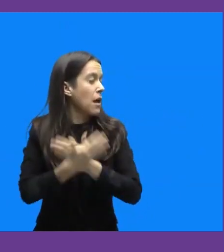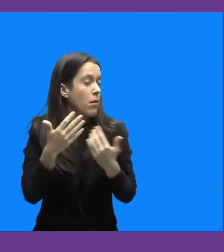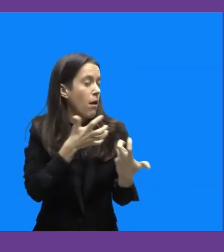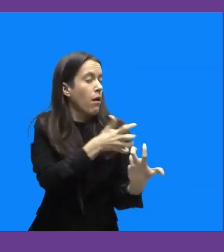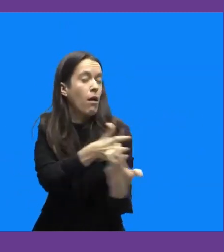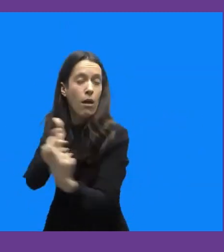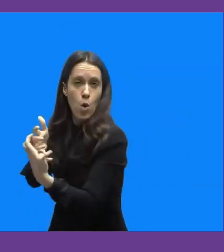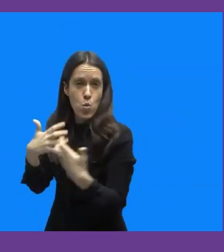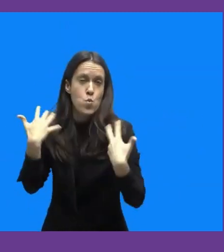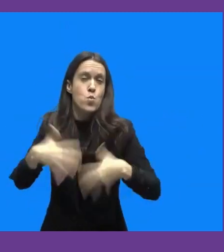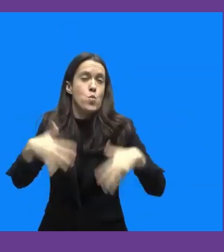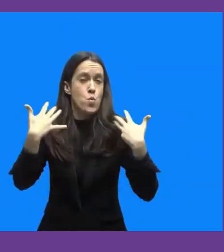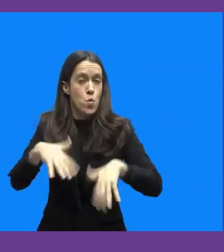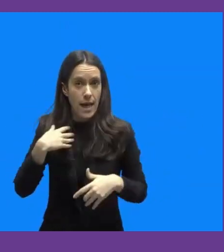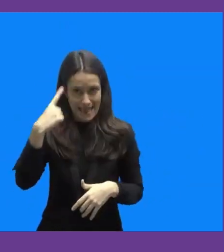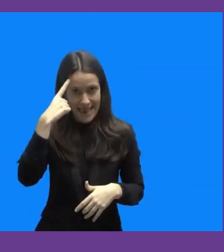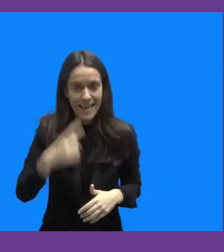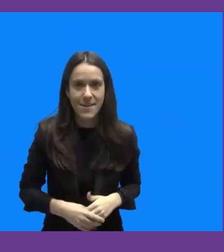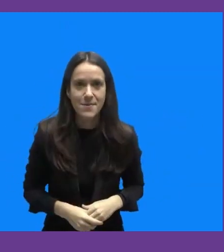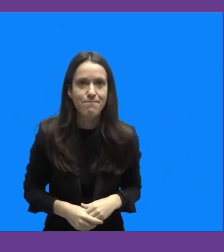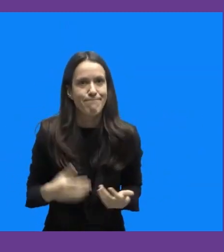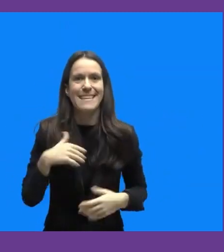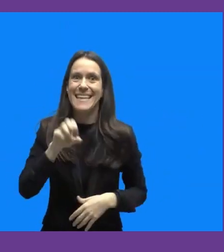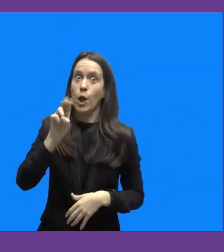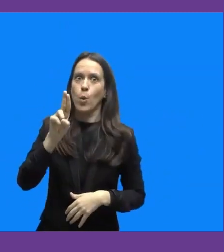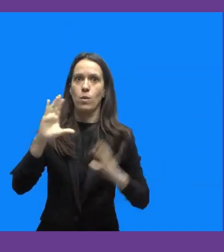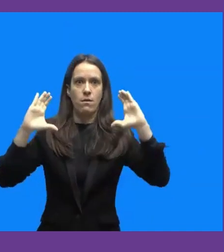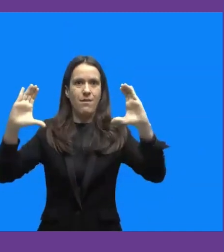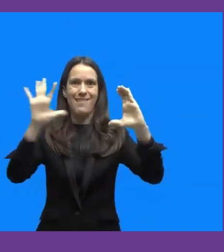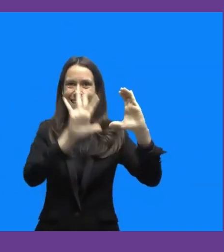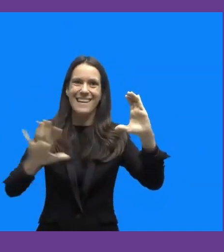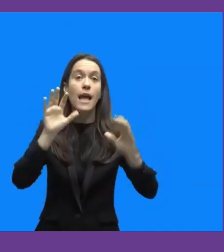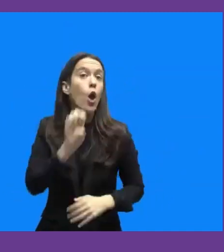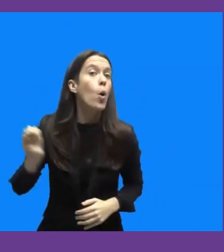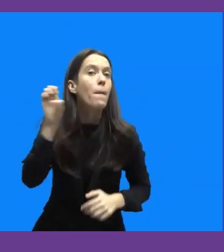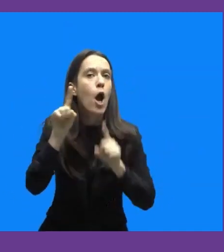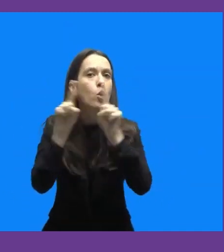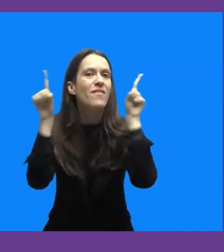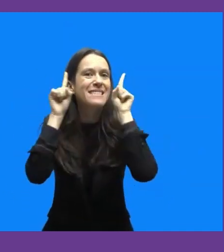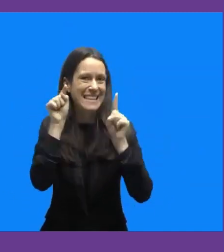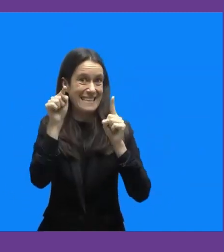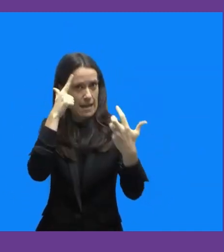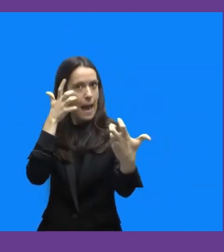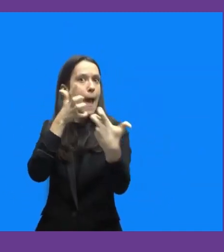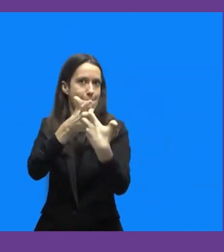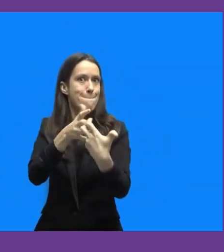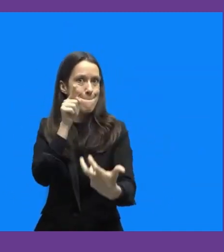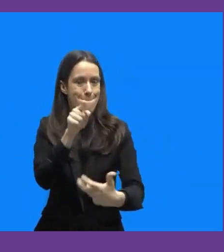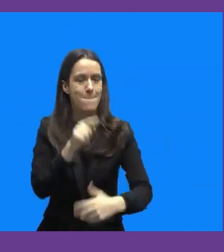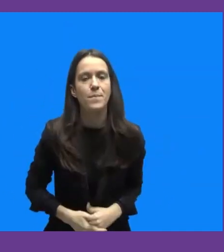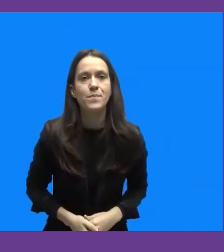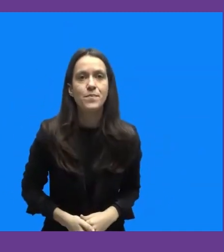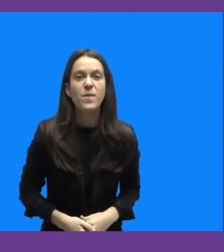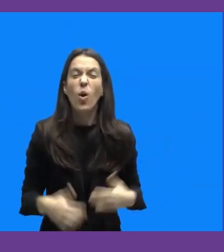at least that was our main focus, the European Union and the European universities. So we went through all